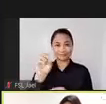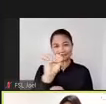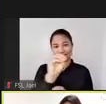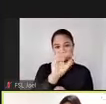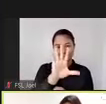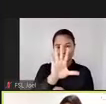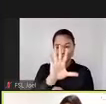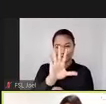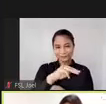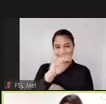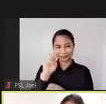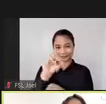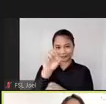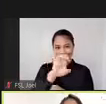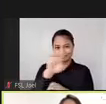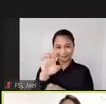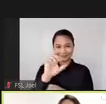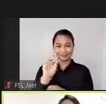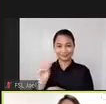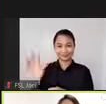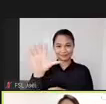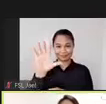Kawanko Jaworski. Hi, Mikey.